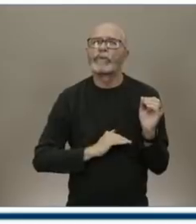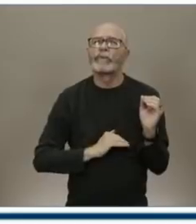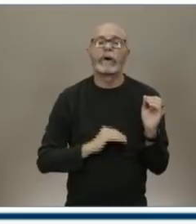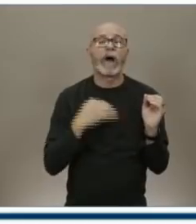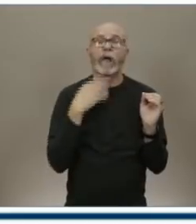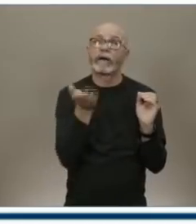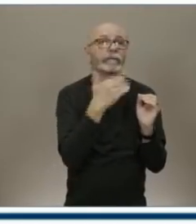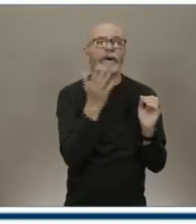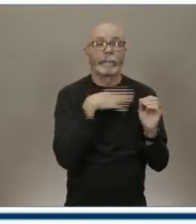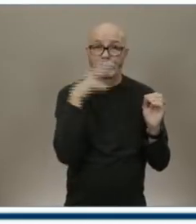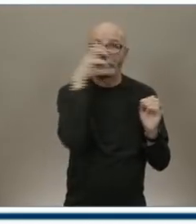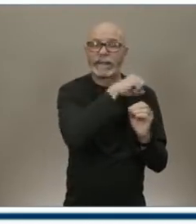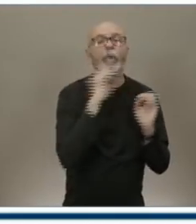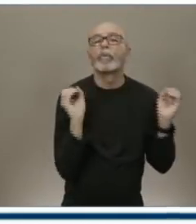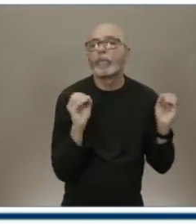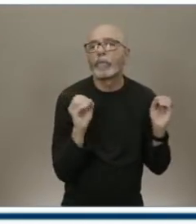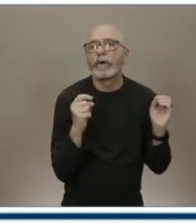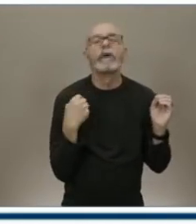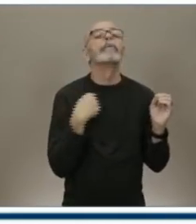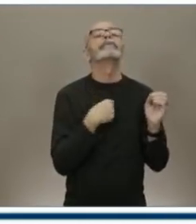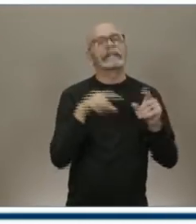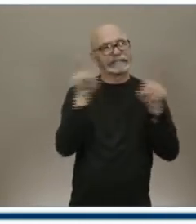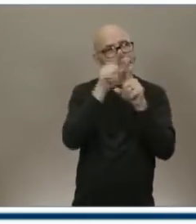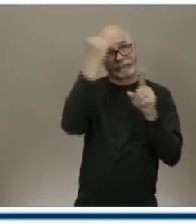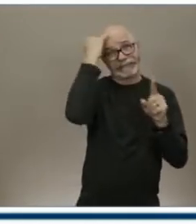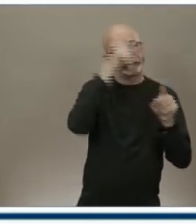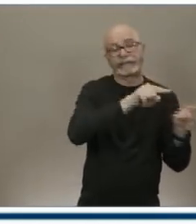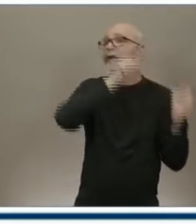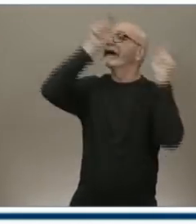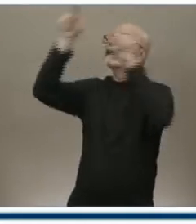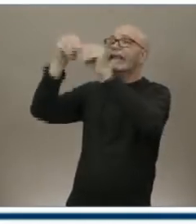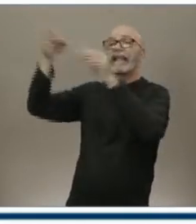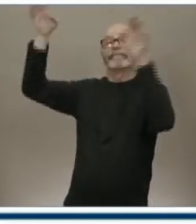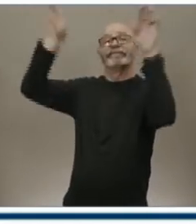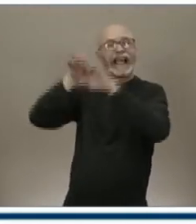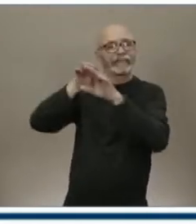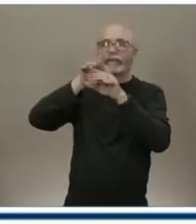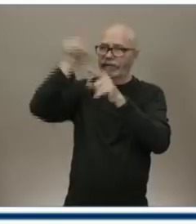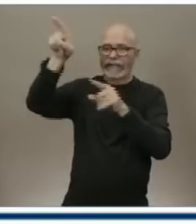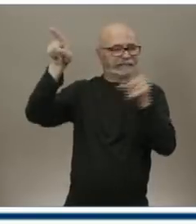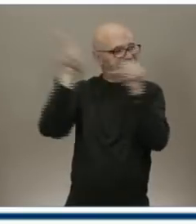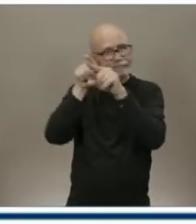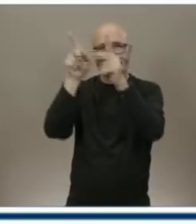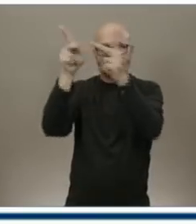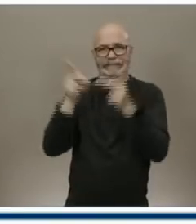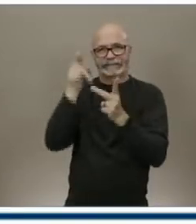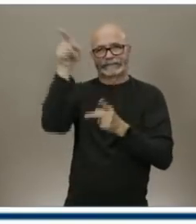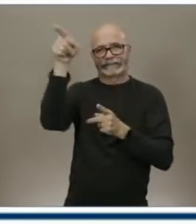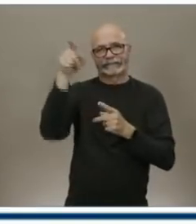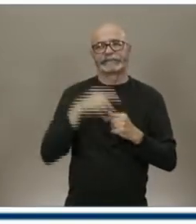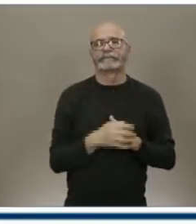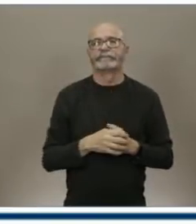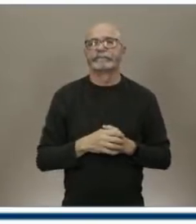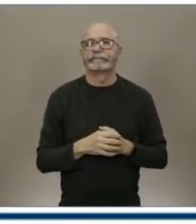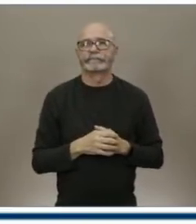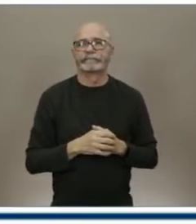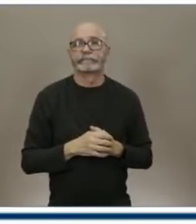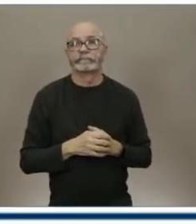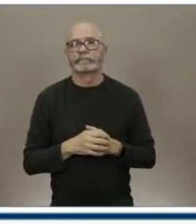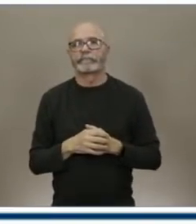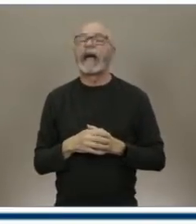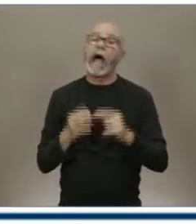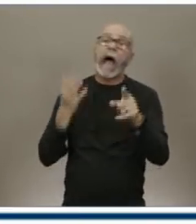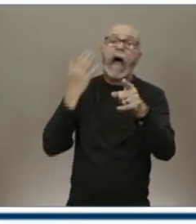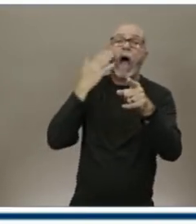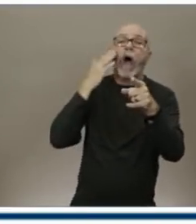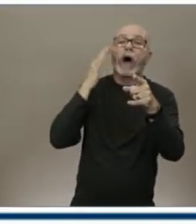taking that same approach now in the Berwick and the surrounding communities. There's certainly a serious event happening in the plant that we need to pay